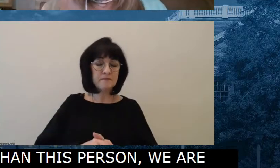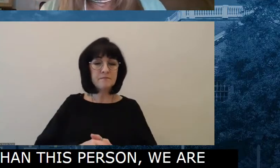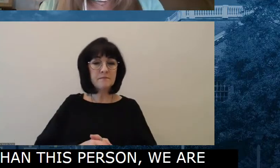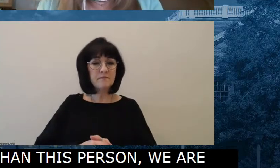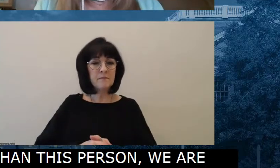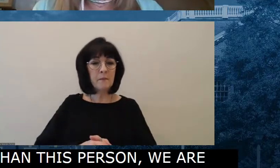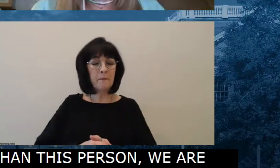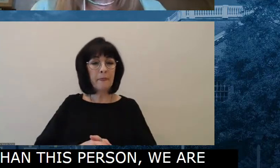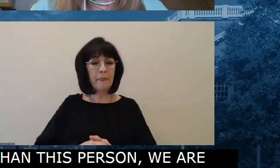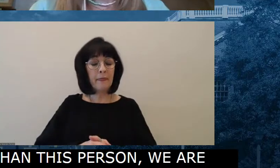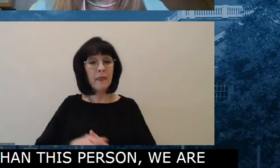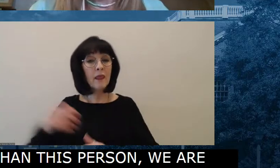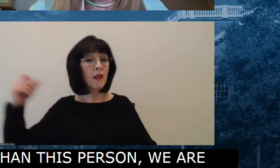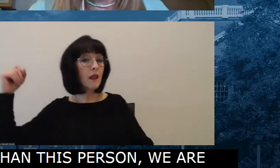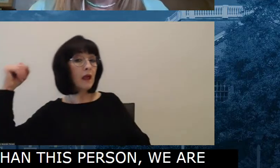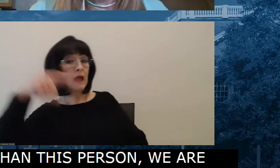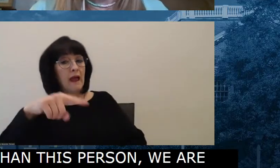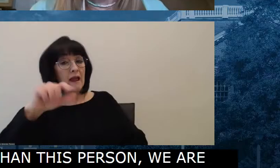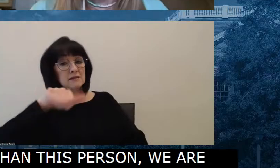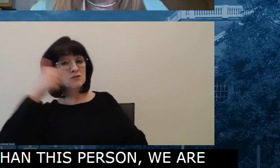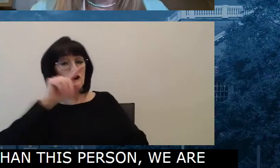been, when we discussed this,